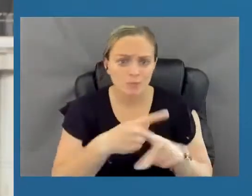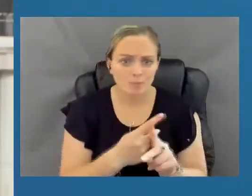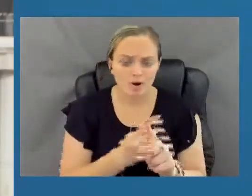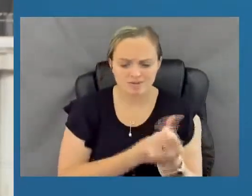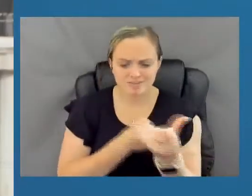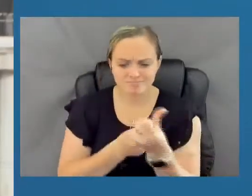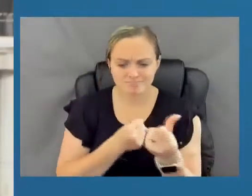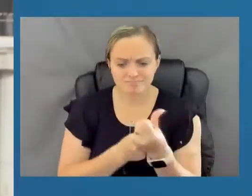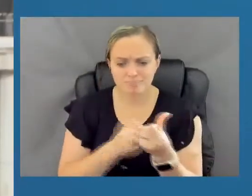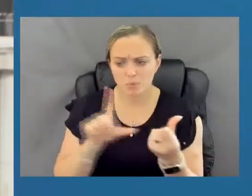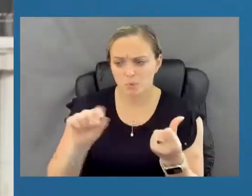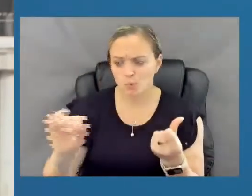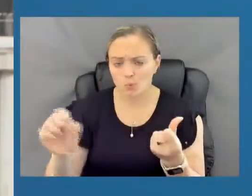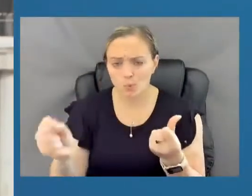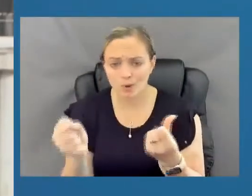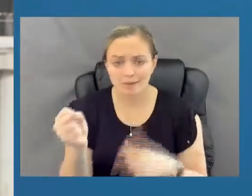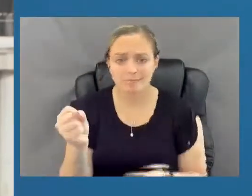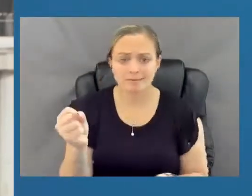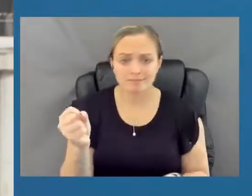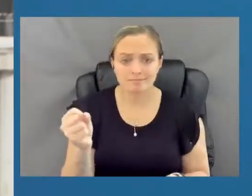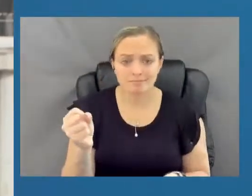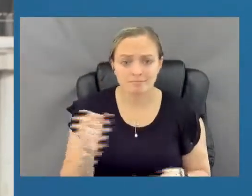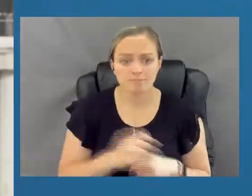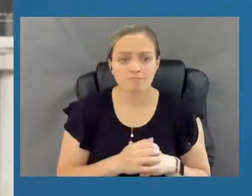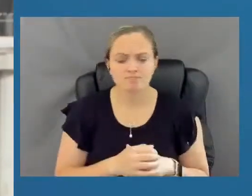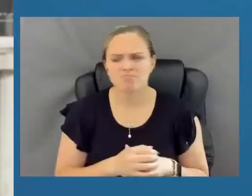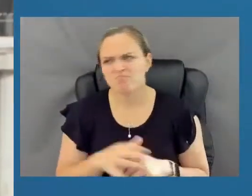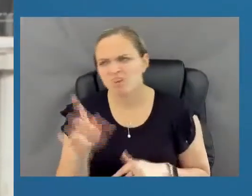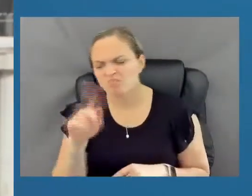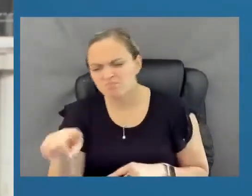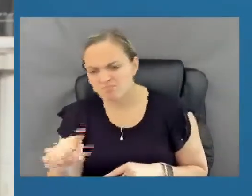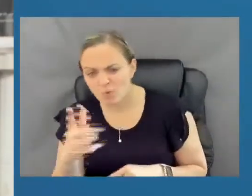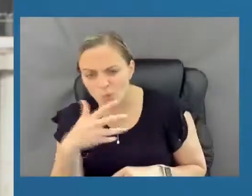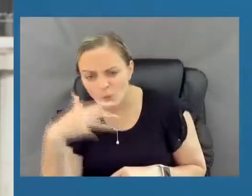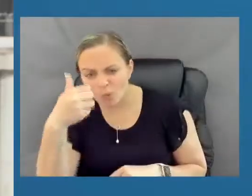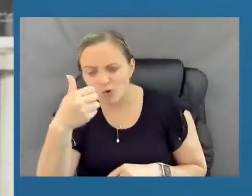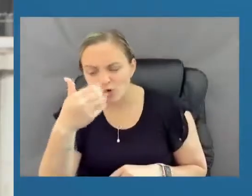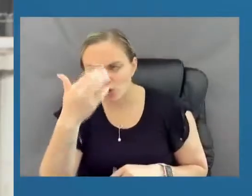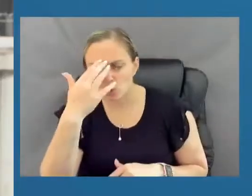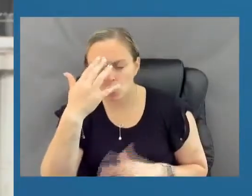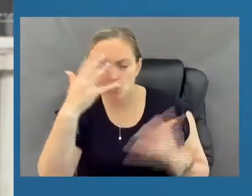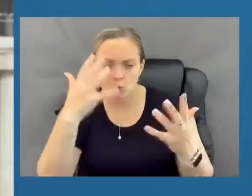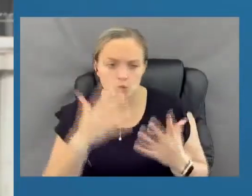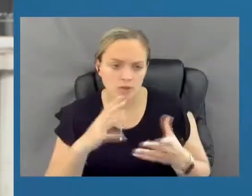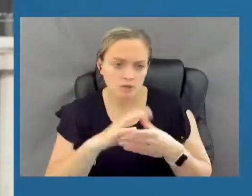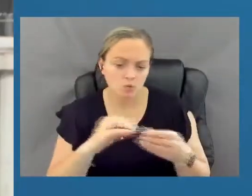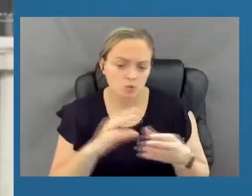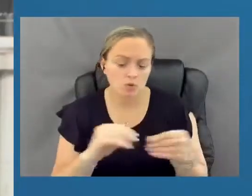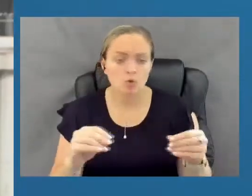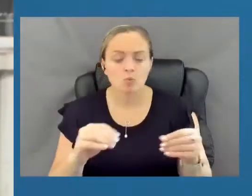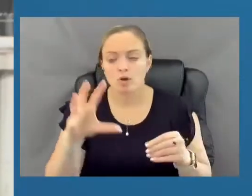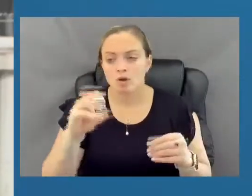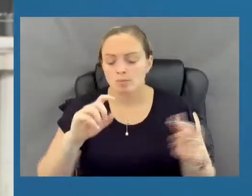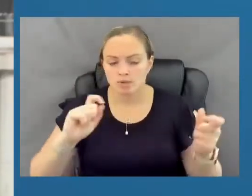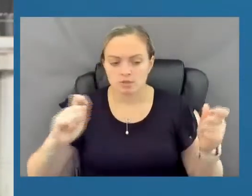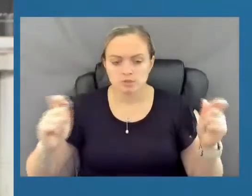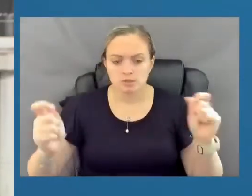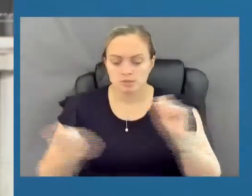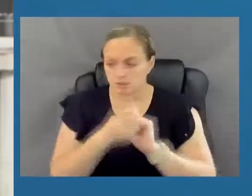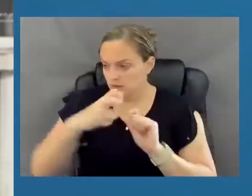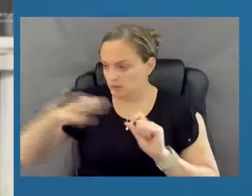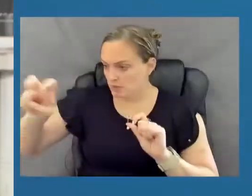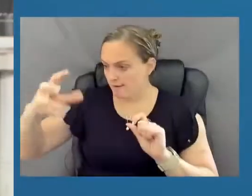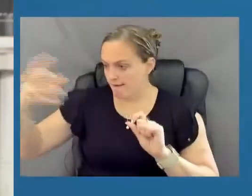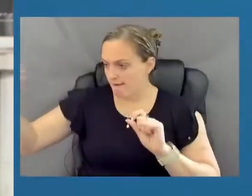century. But those of you who are a little bit older know the sad story of when companies began shifting jobs overseas in the